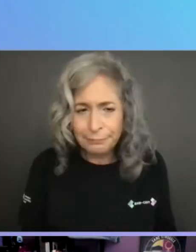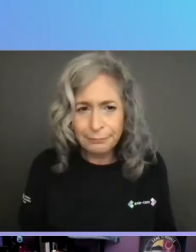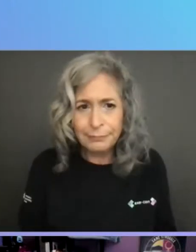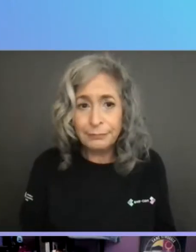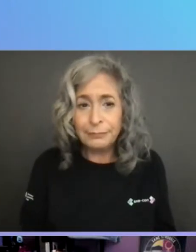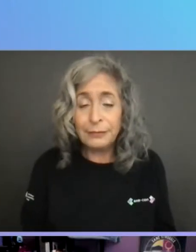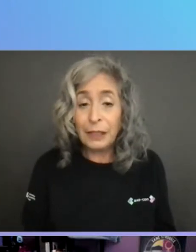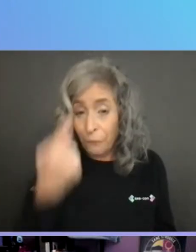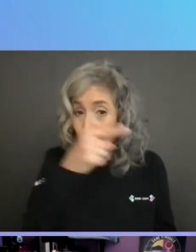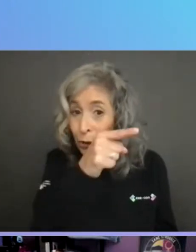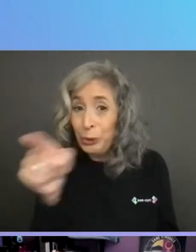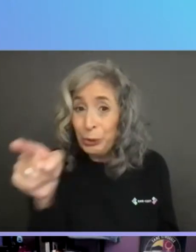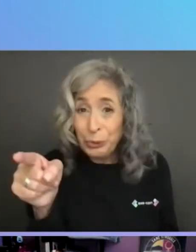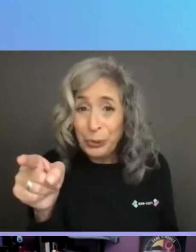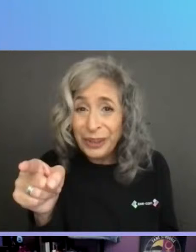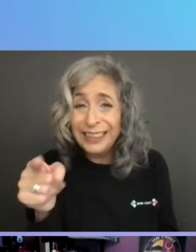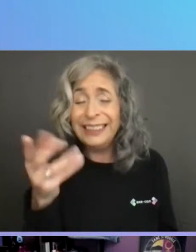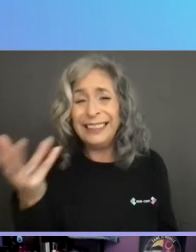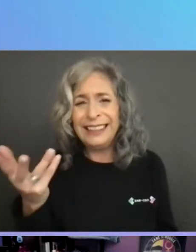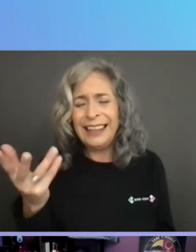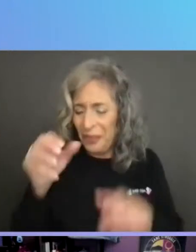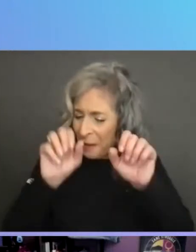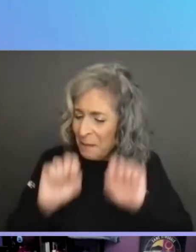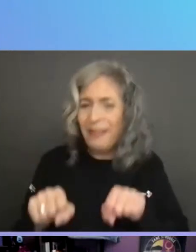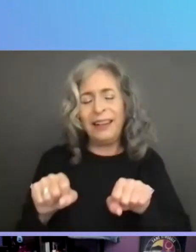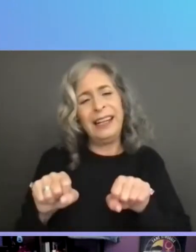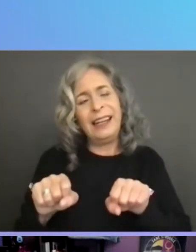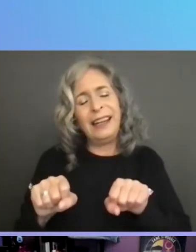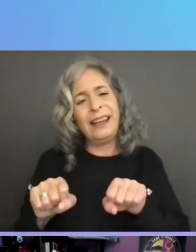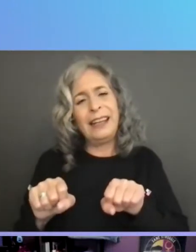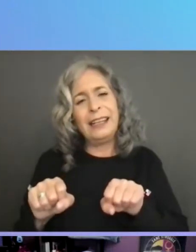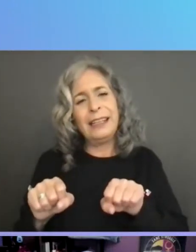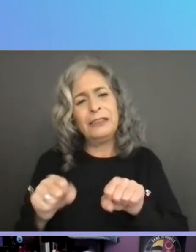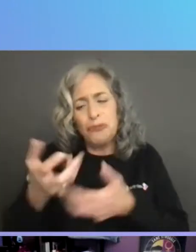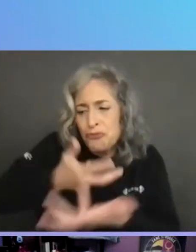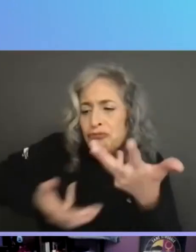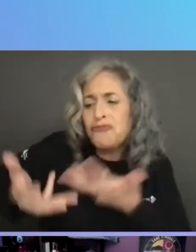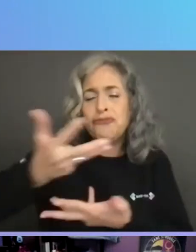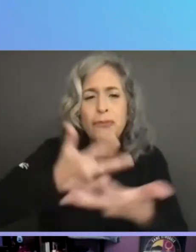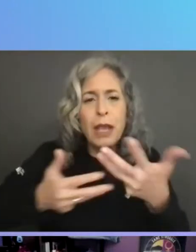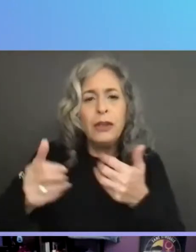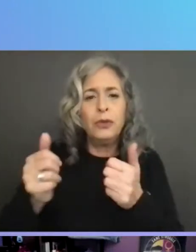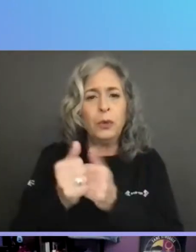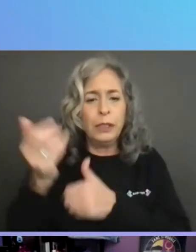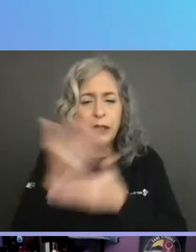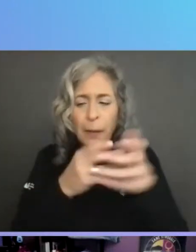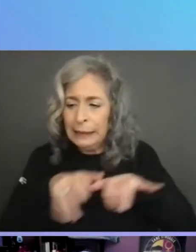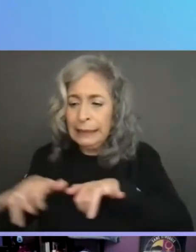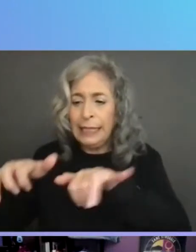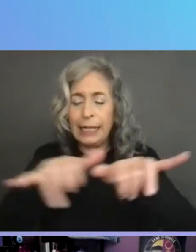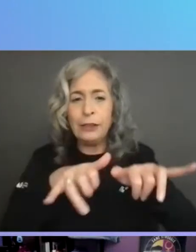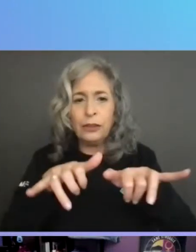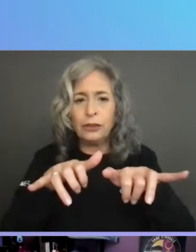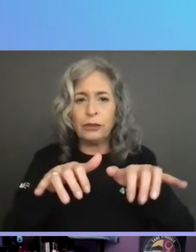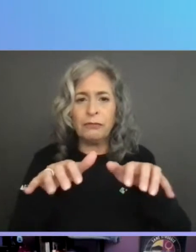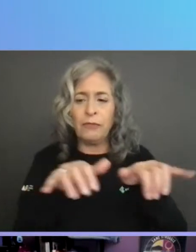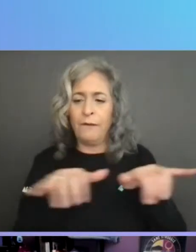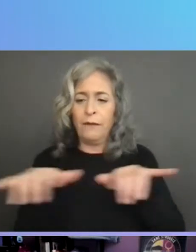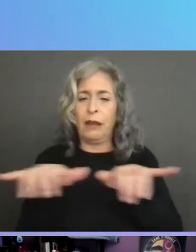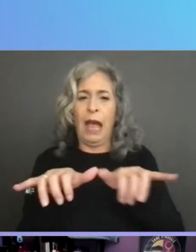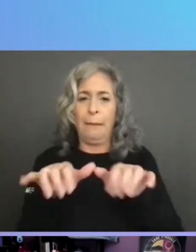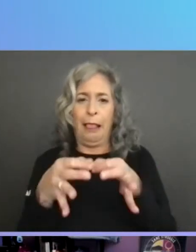it for you is the ability to engage in some standards of common language